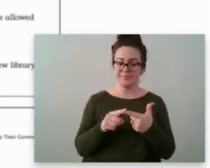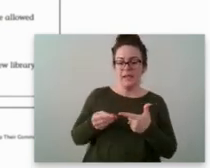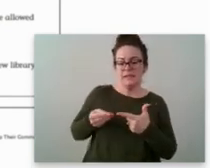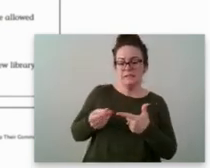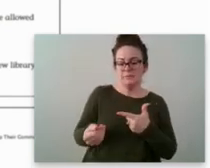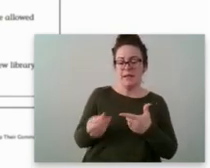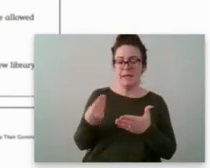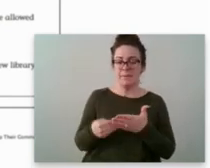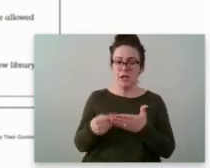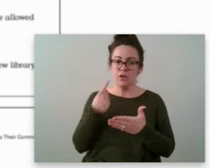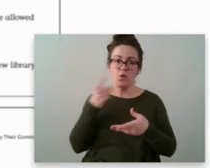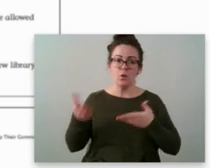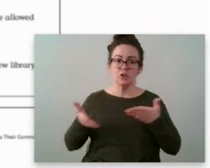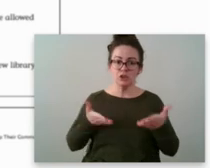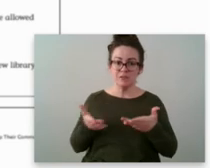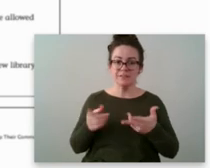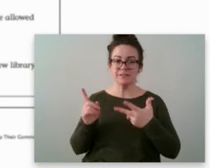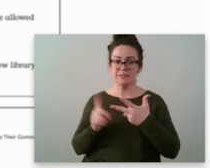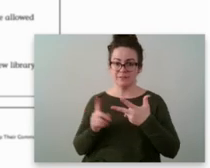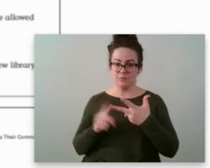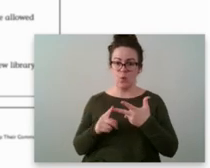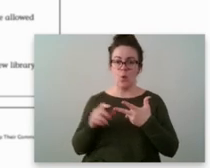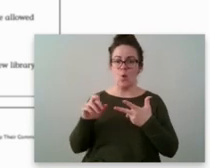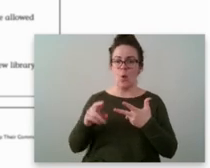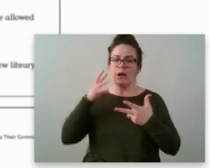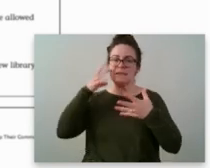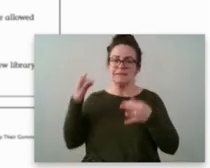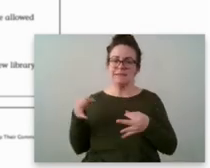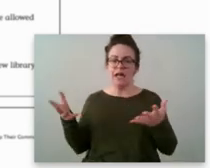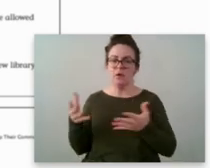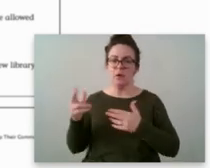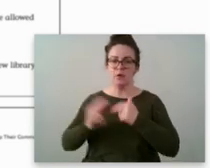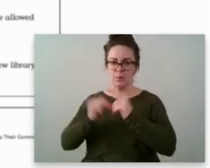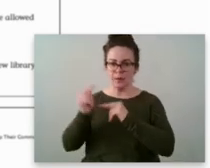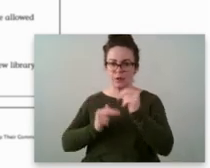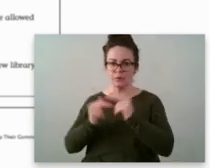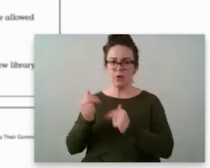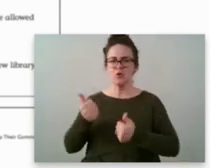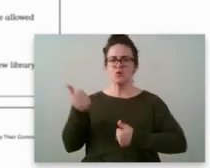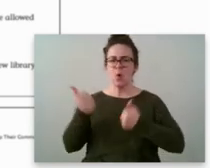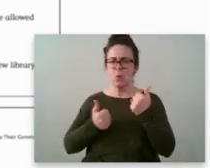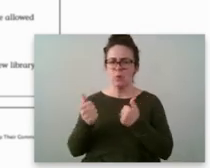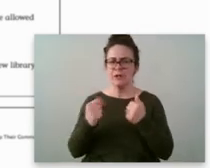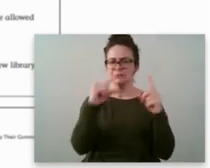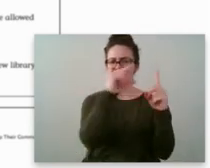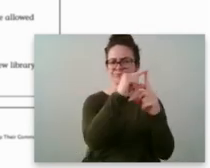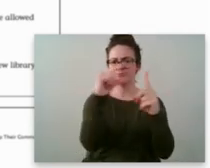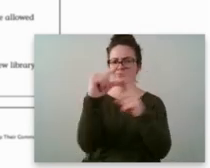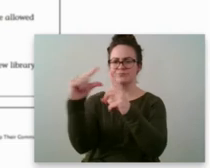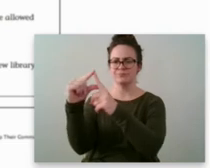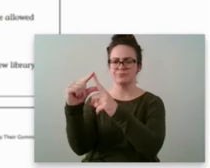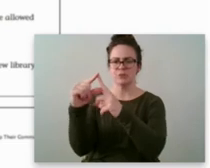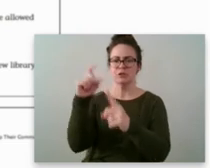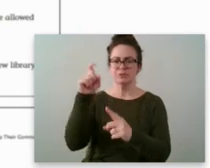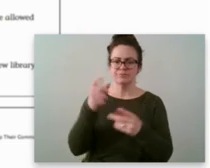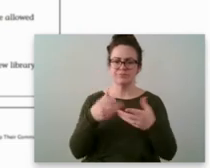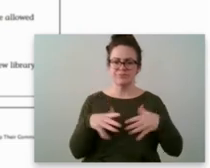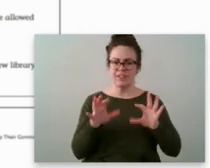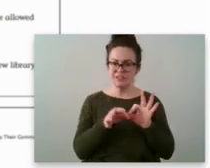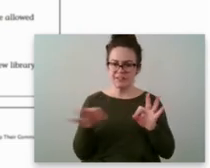build? So, whichever one you think makes the most sense, were community leaders making laws when they were thinking about